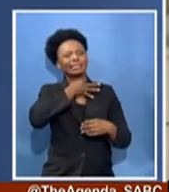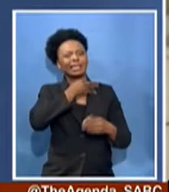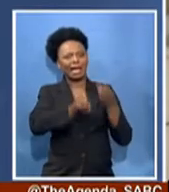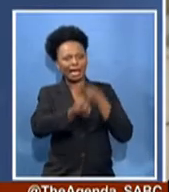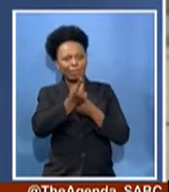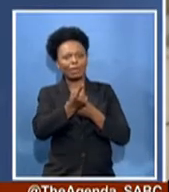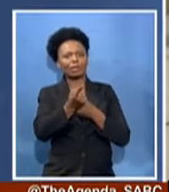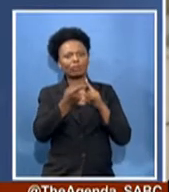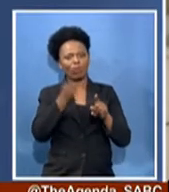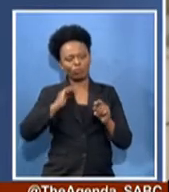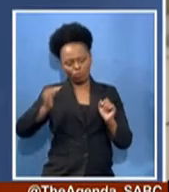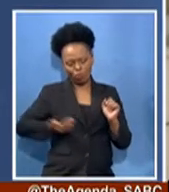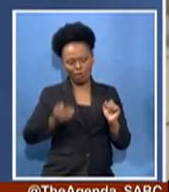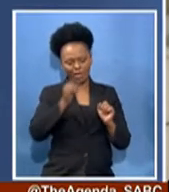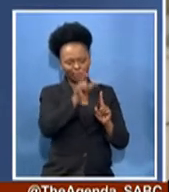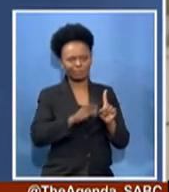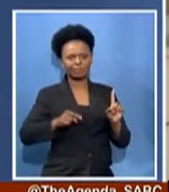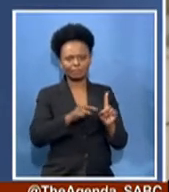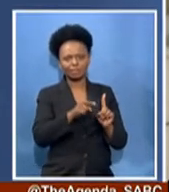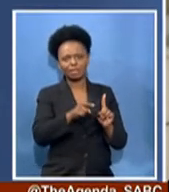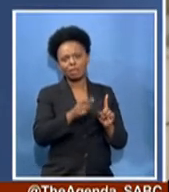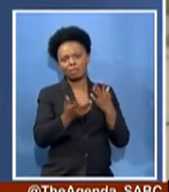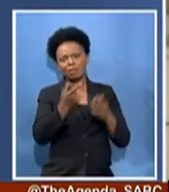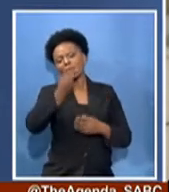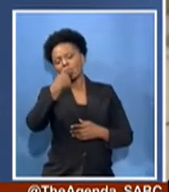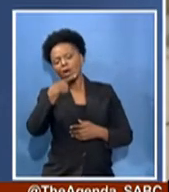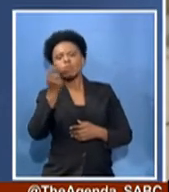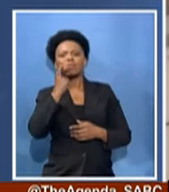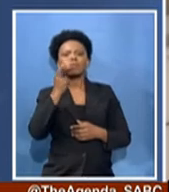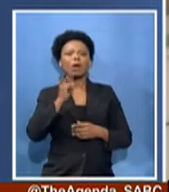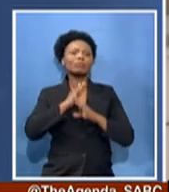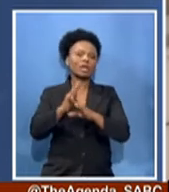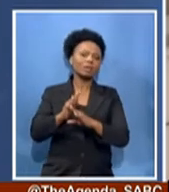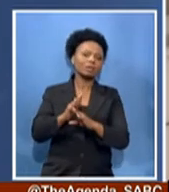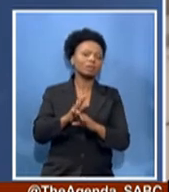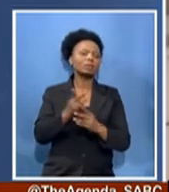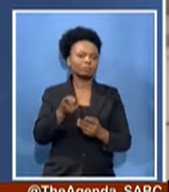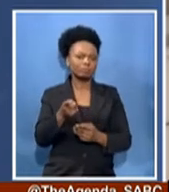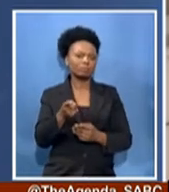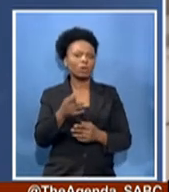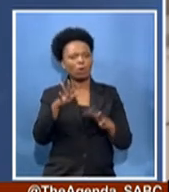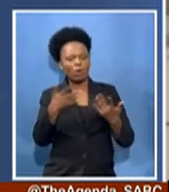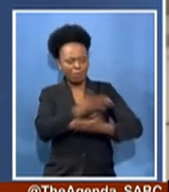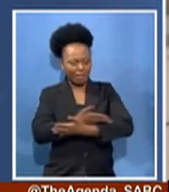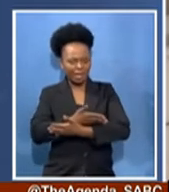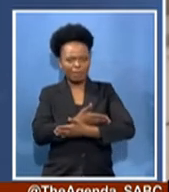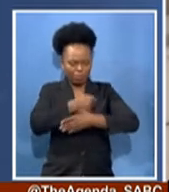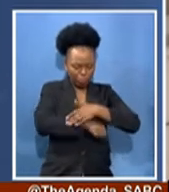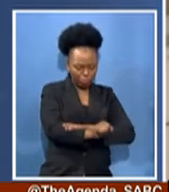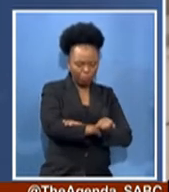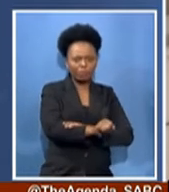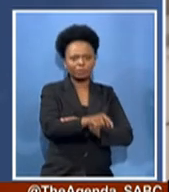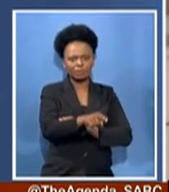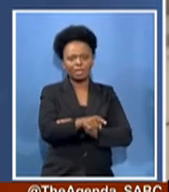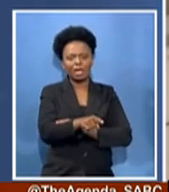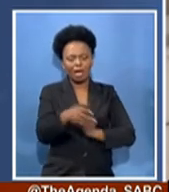oral contraceptive pill, being postpartum, having had a baby recently. So they have seen a predominance of women